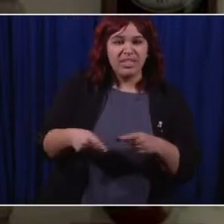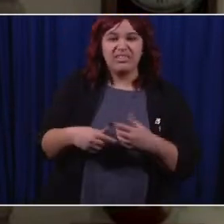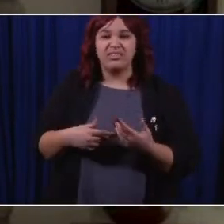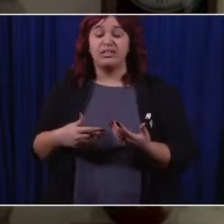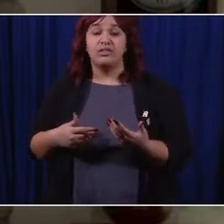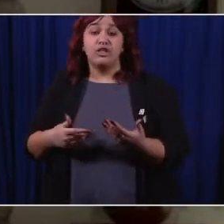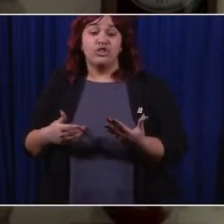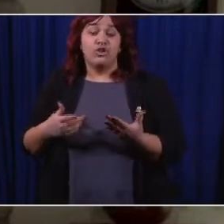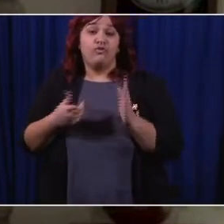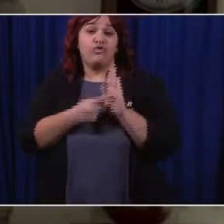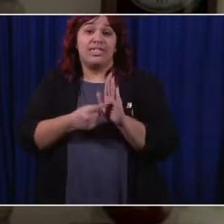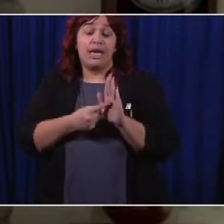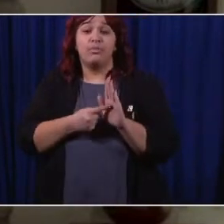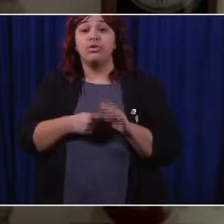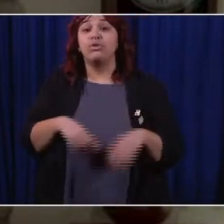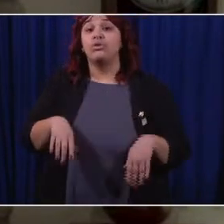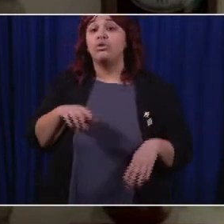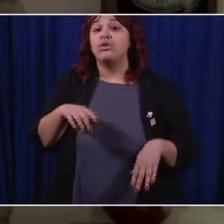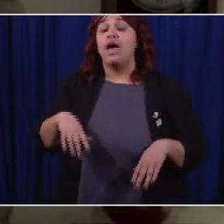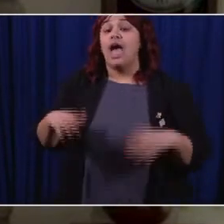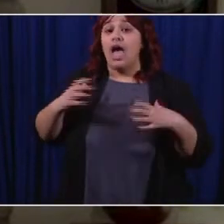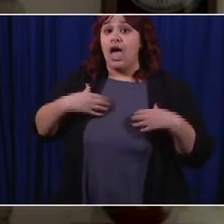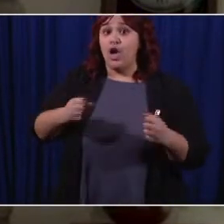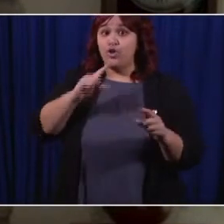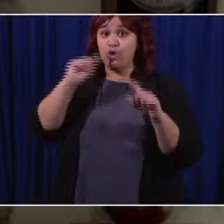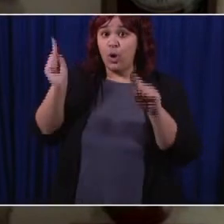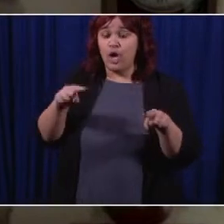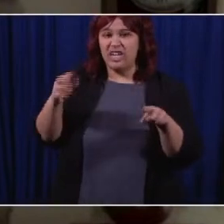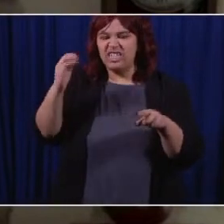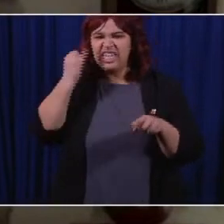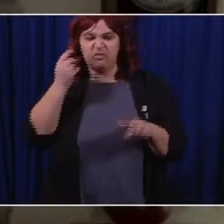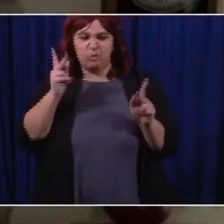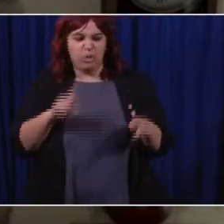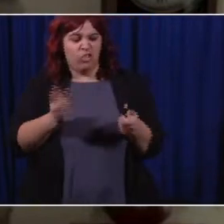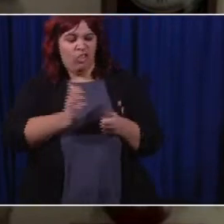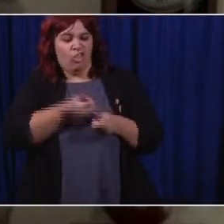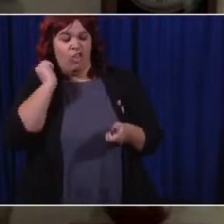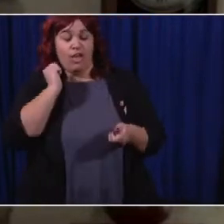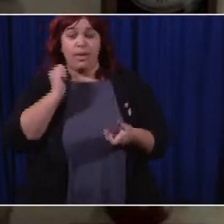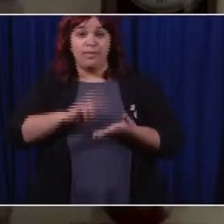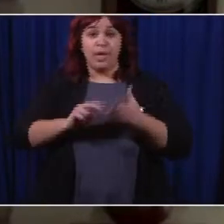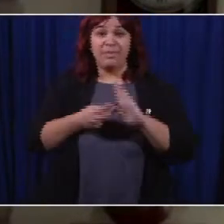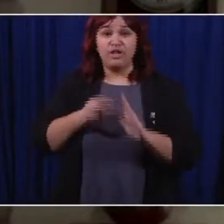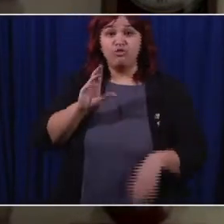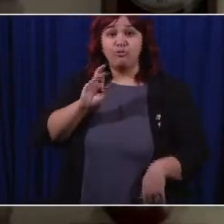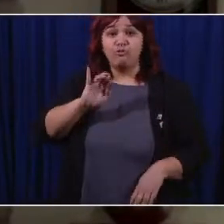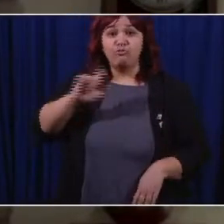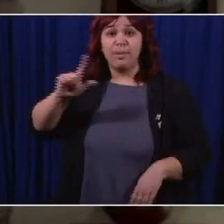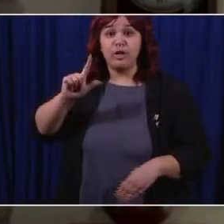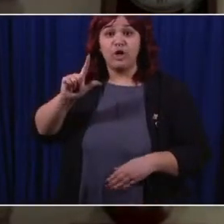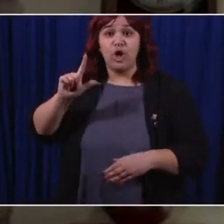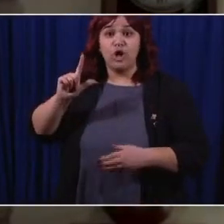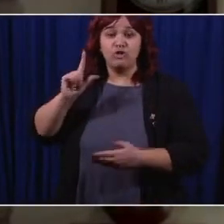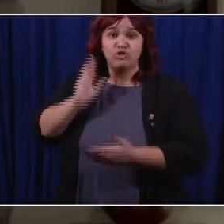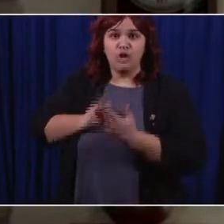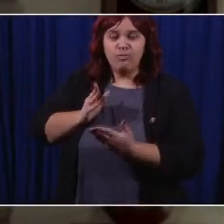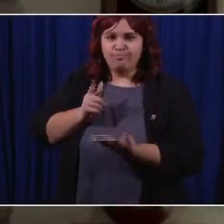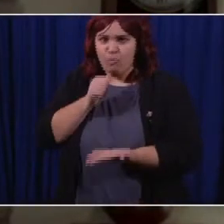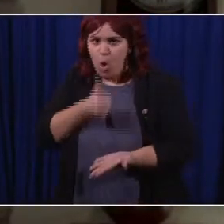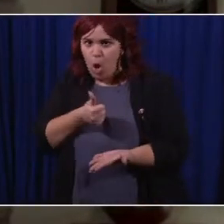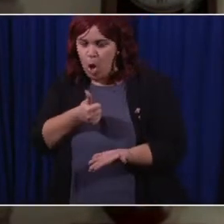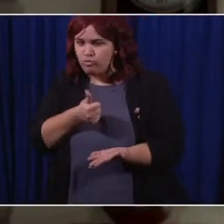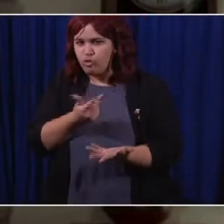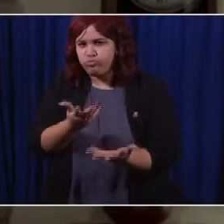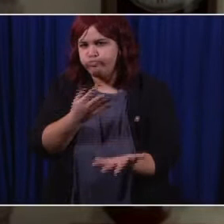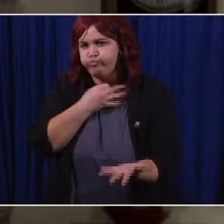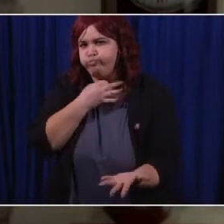certain health orders or some kind of negotiation? Well, I have learned a long time ago that when you get